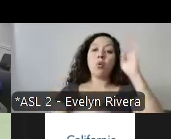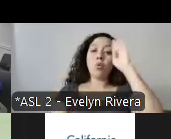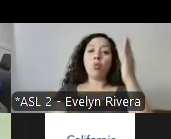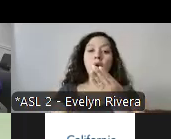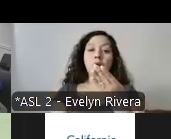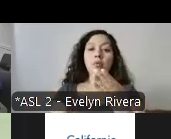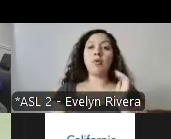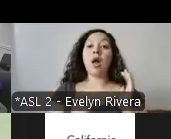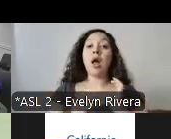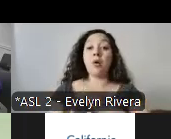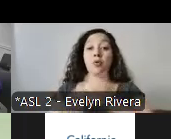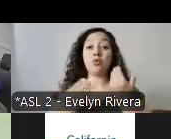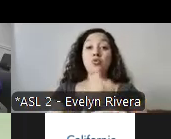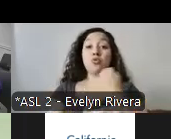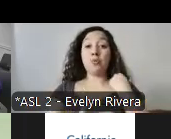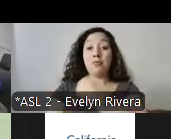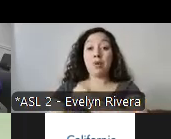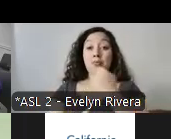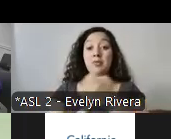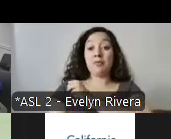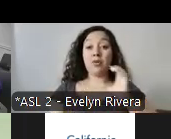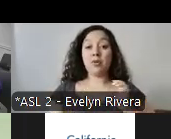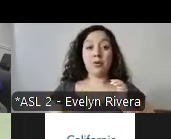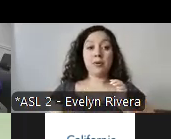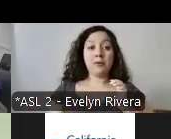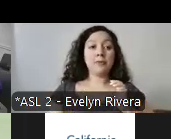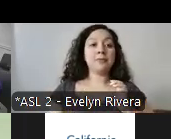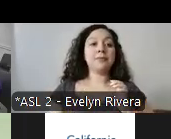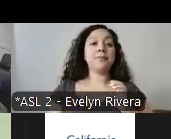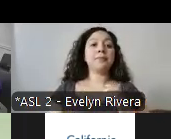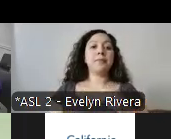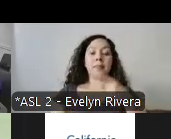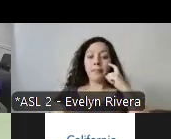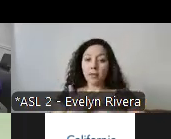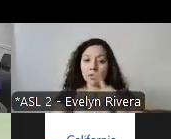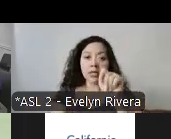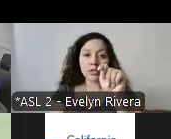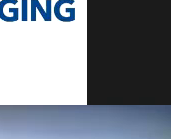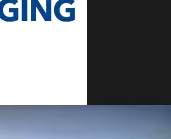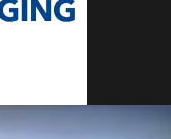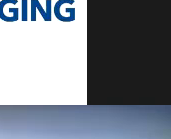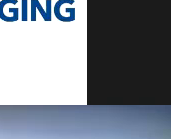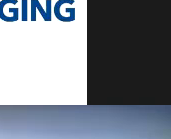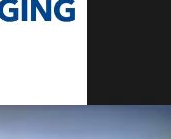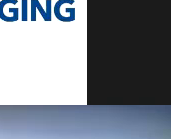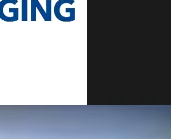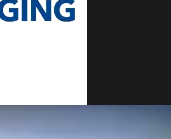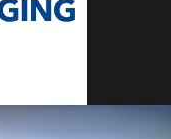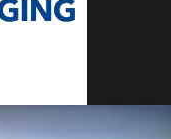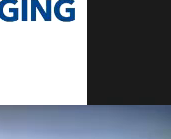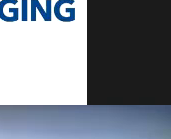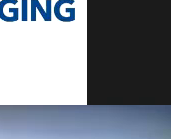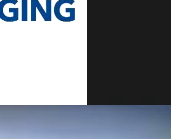of our committee. We have Munir and Tony. As mentioned, Tony's not able to make it today, so he'll join us at the next